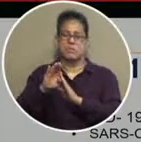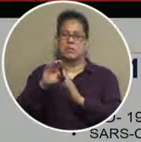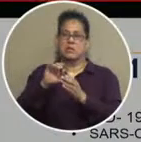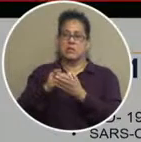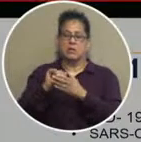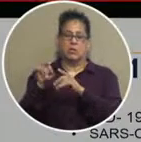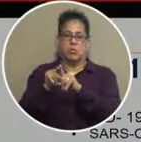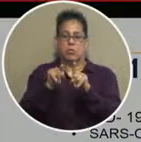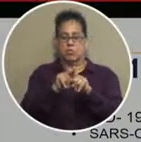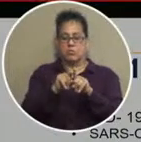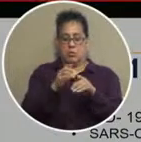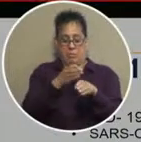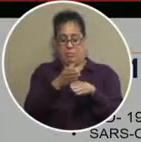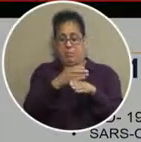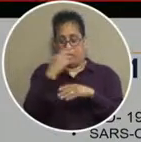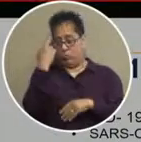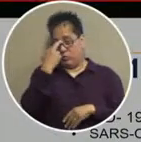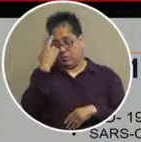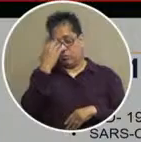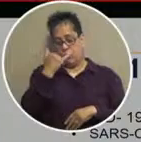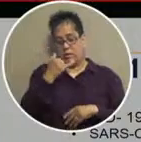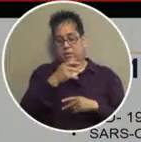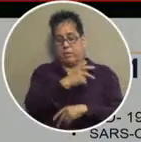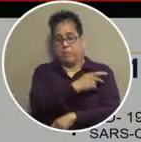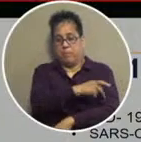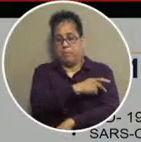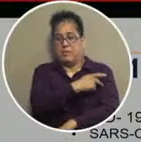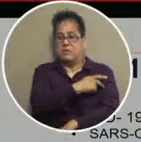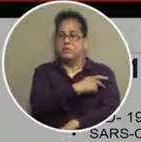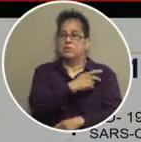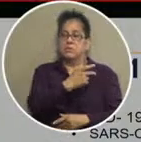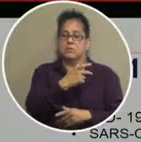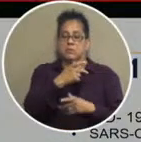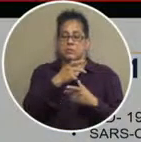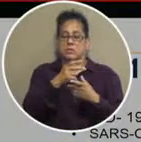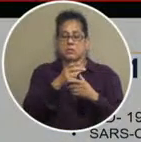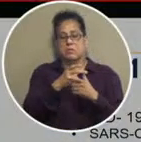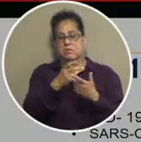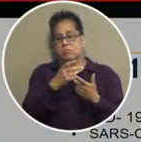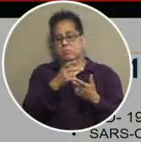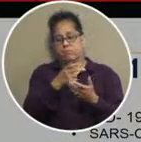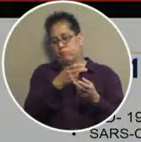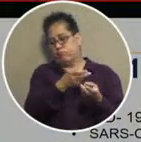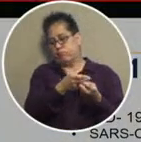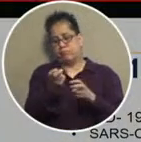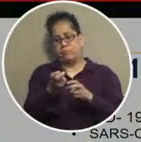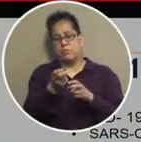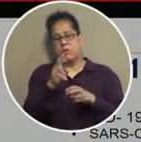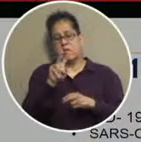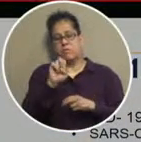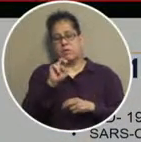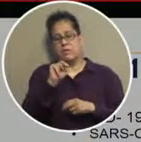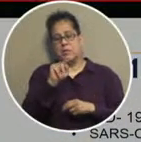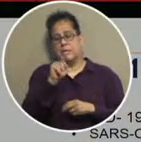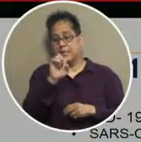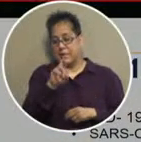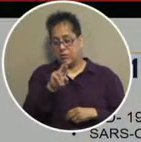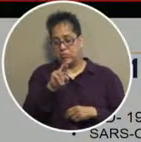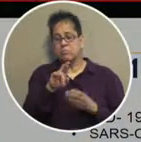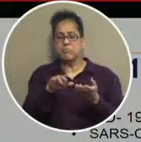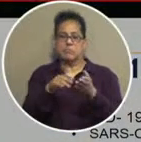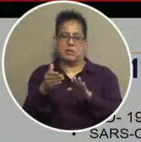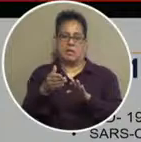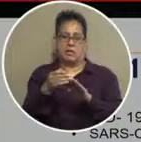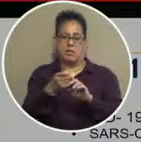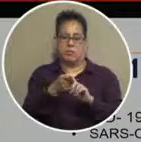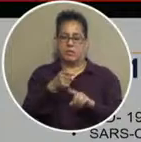of also the main reasons why the patients end up in the ventilator and can die or succumb to the